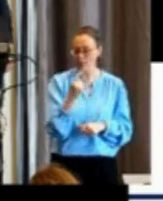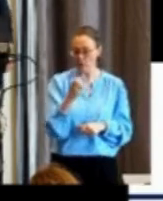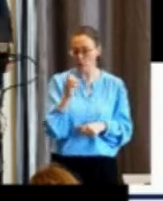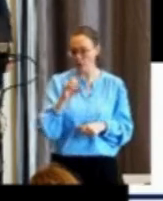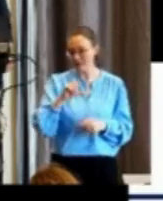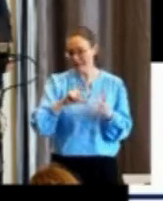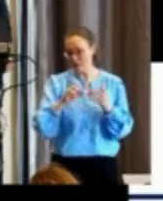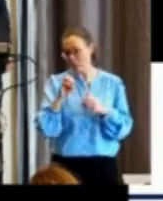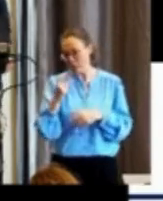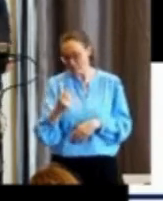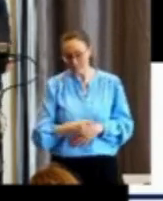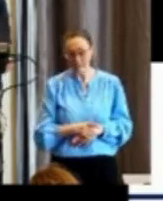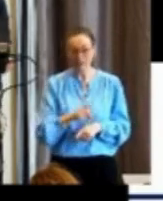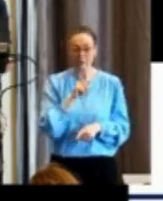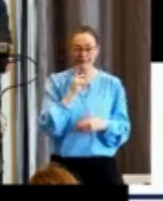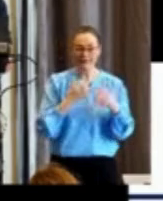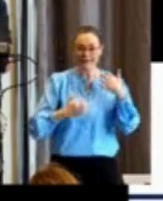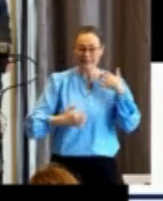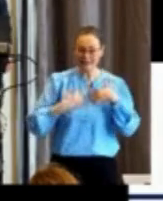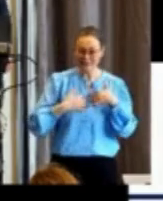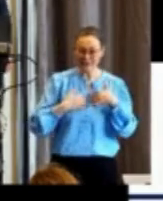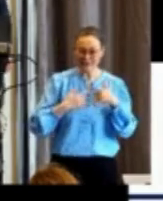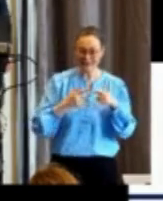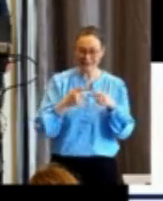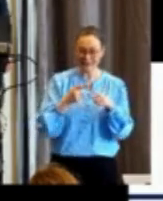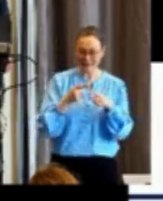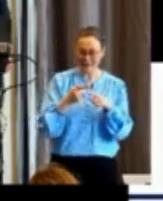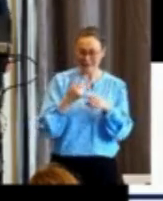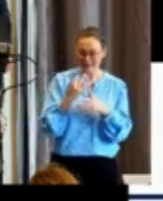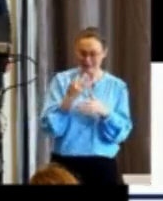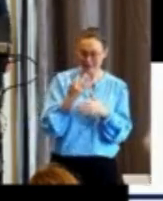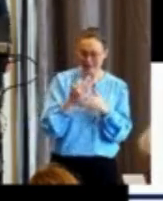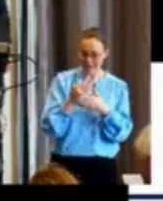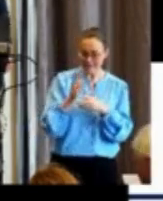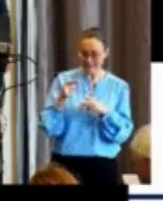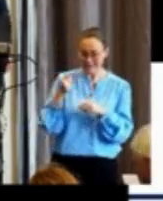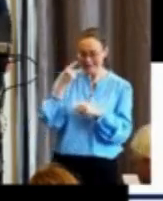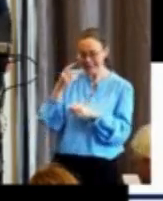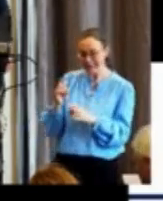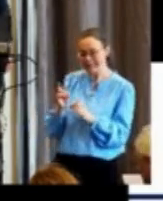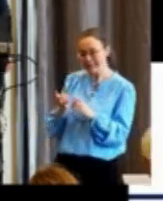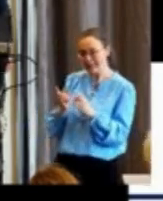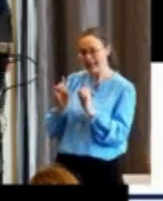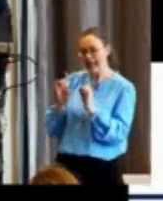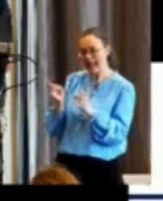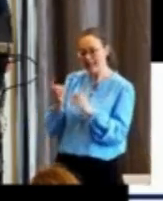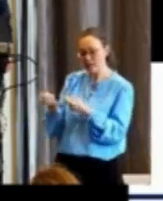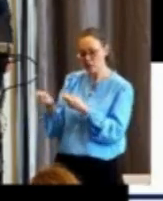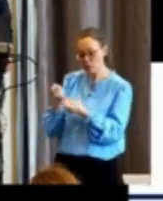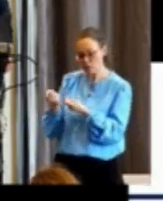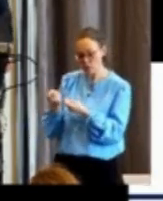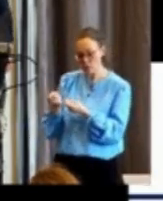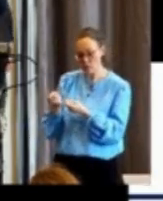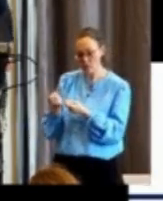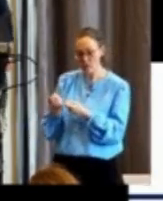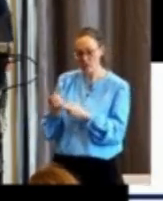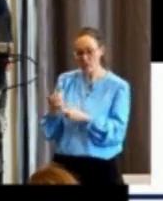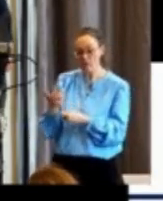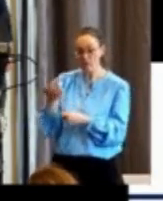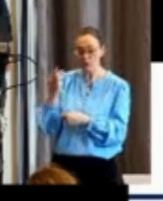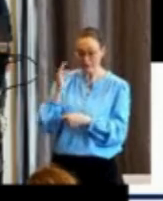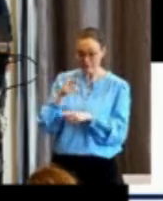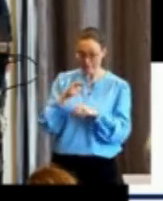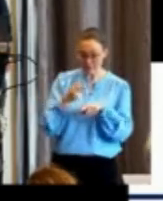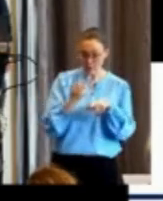But interestingly, it's really common in our healthy controls. So if this form of